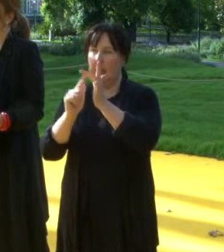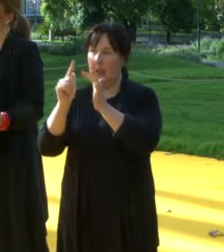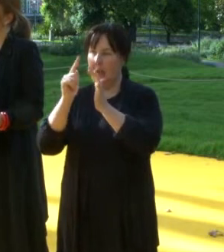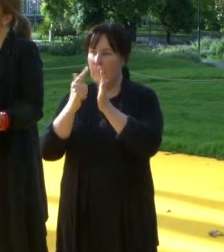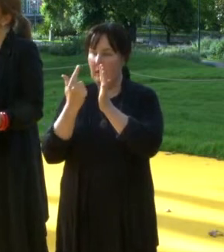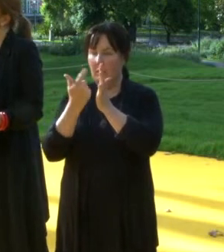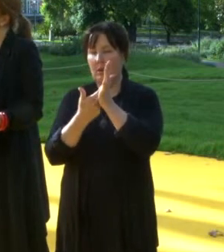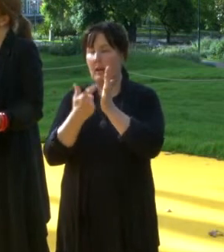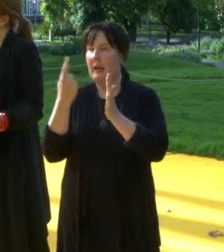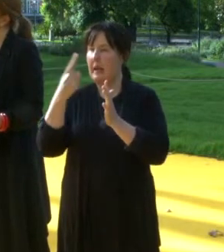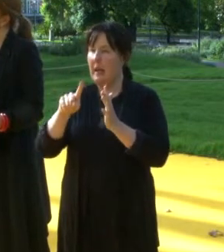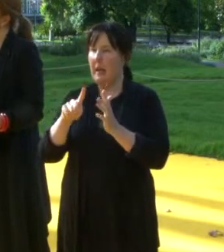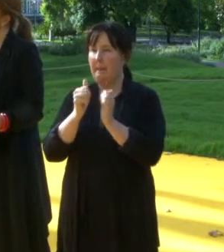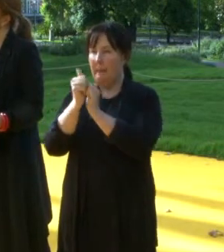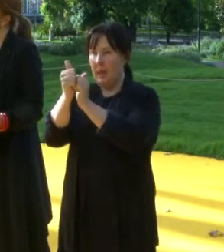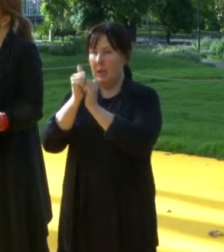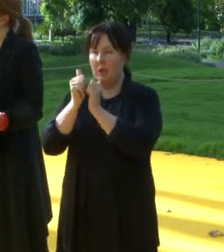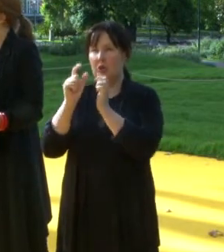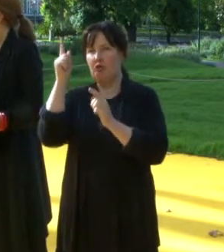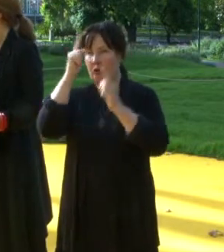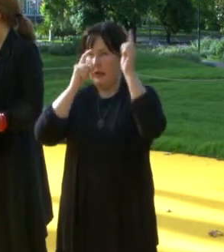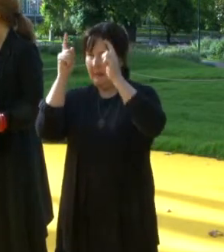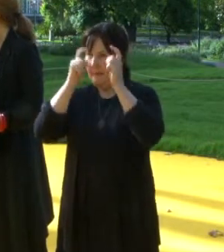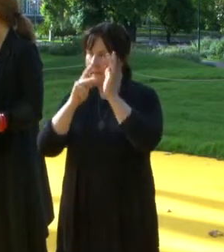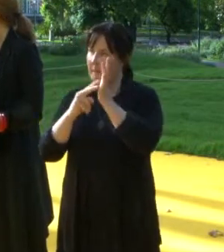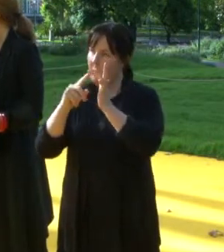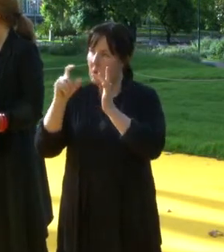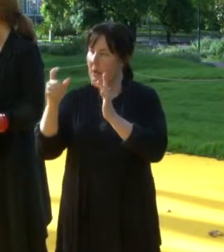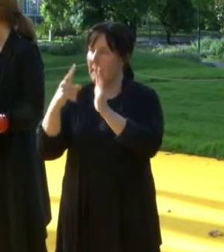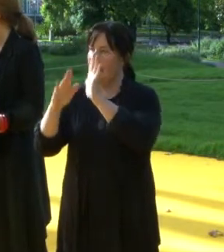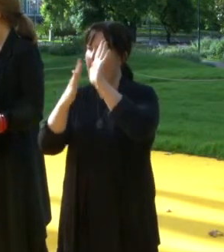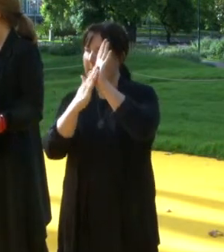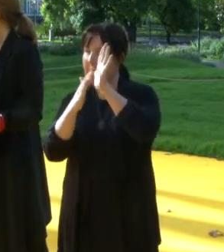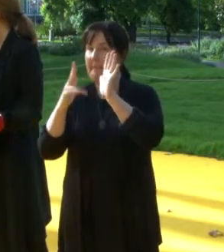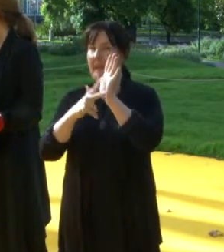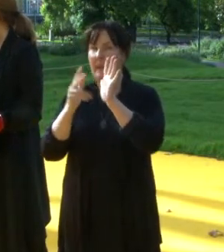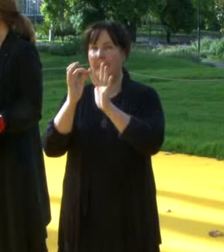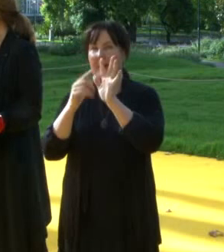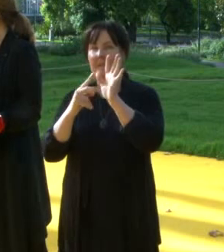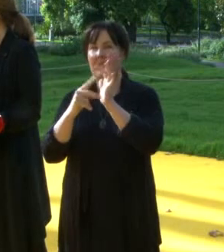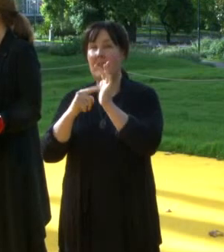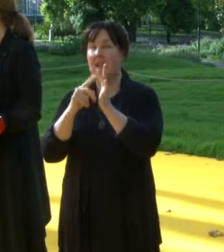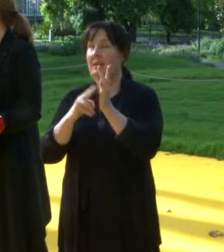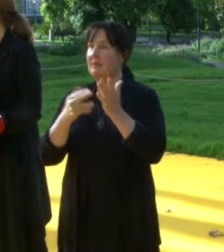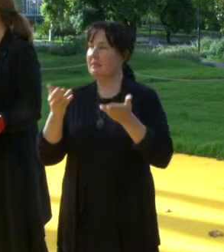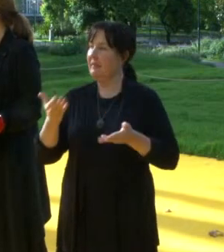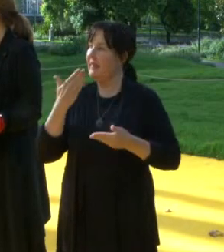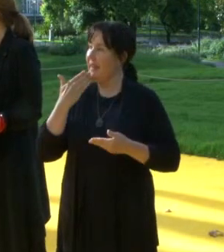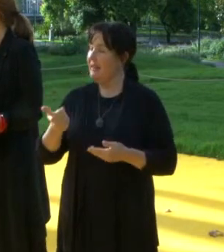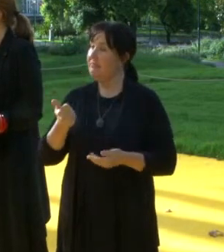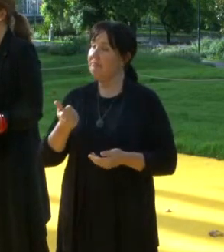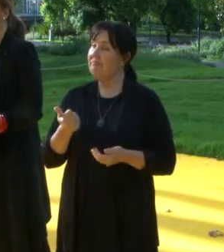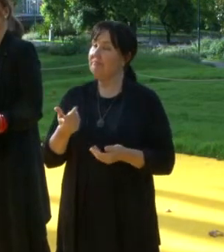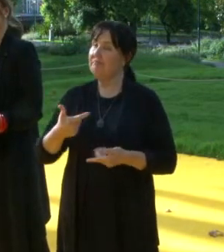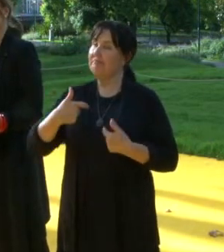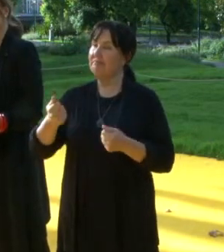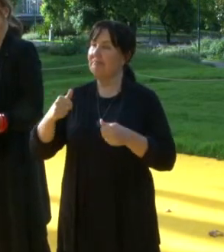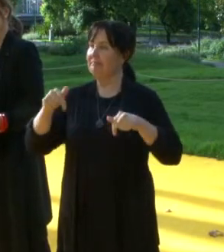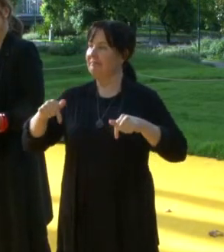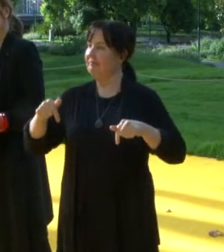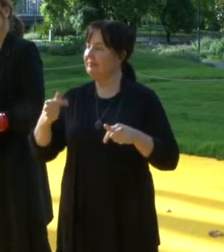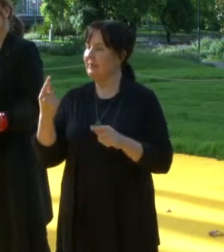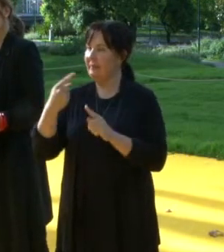partners at Creative Victoria, Pavilion, thank you for having us here, our friends Clive and friends